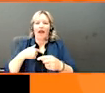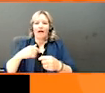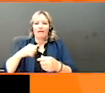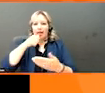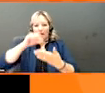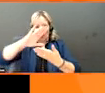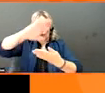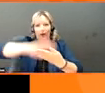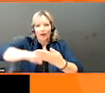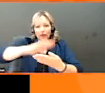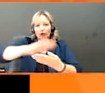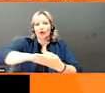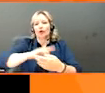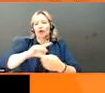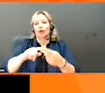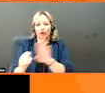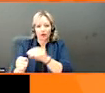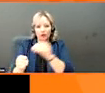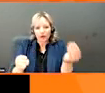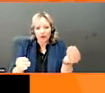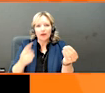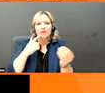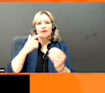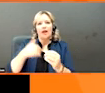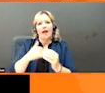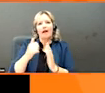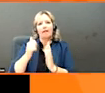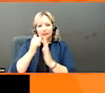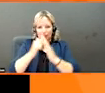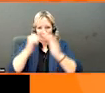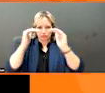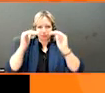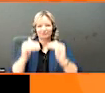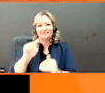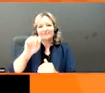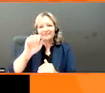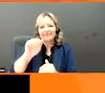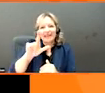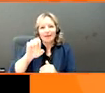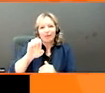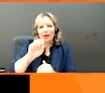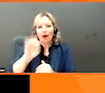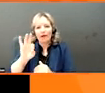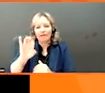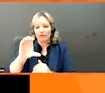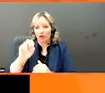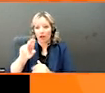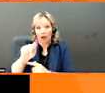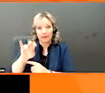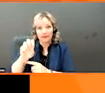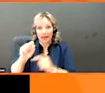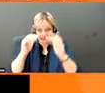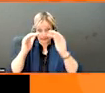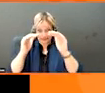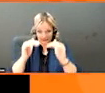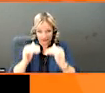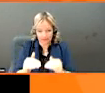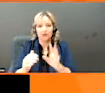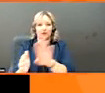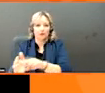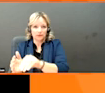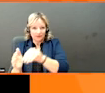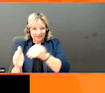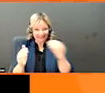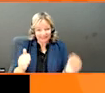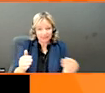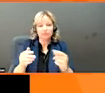of contents. You're going to number pages, and you're going to have a letter of introduction. But